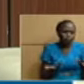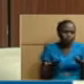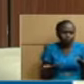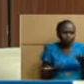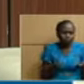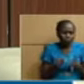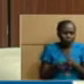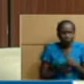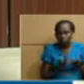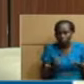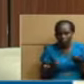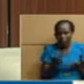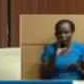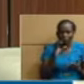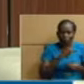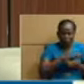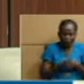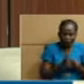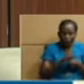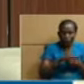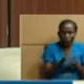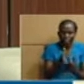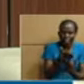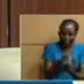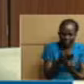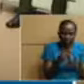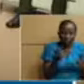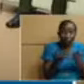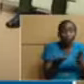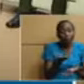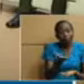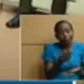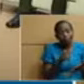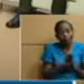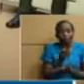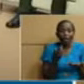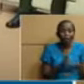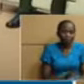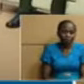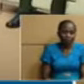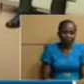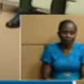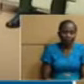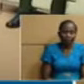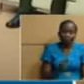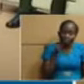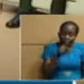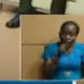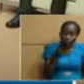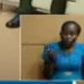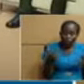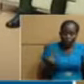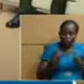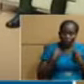call them leakages, because then if it leaks, it might not reach. But at times it can happen. It can happen. But this is where we need to